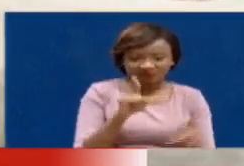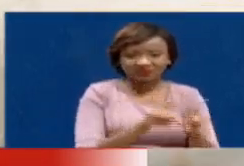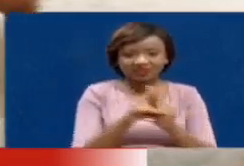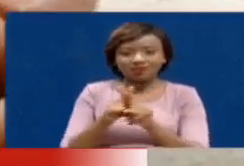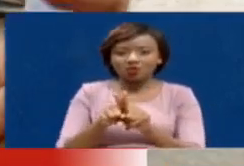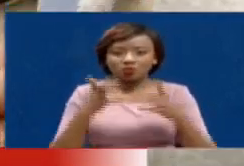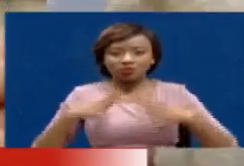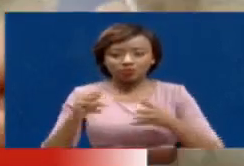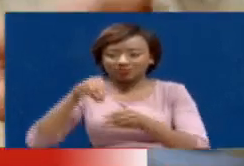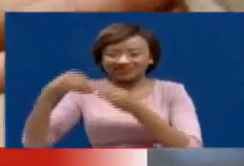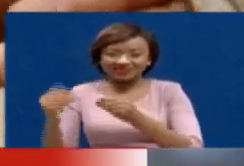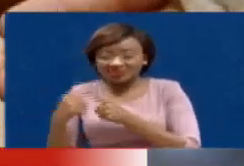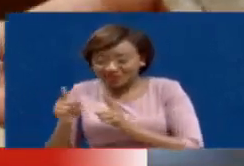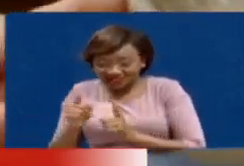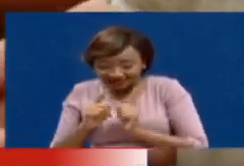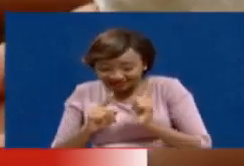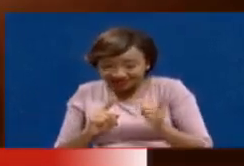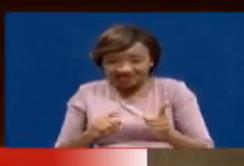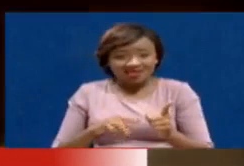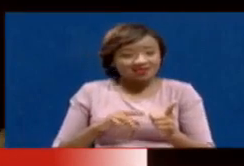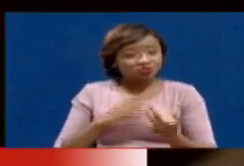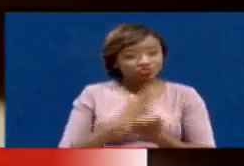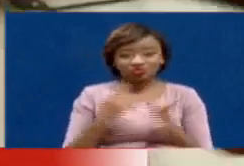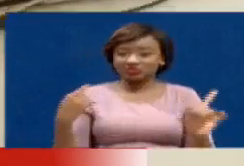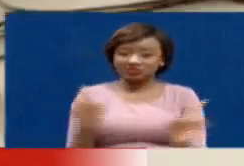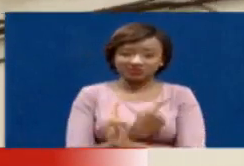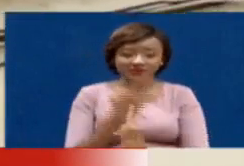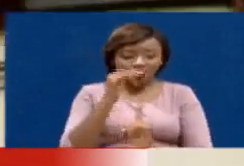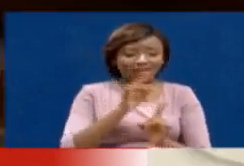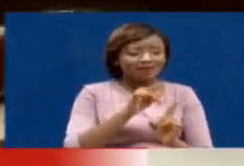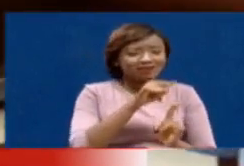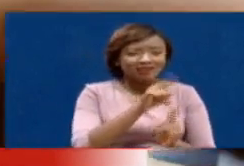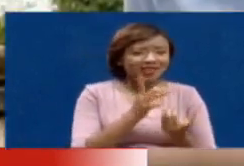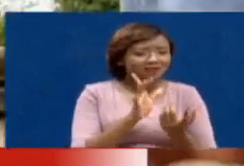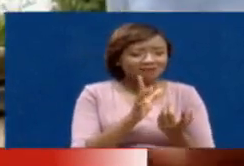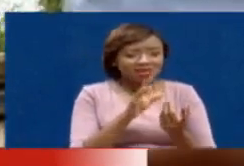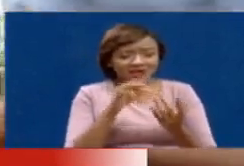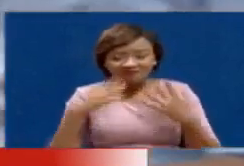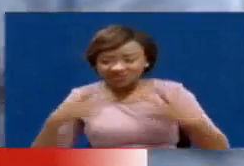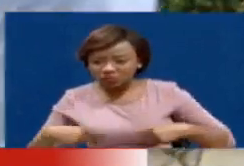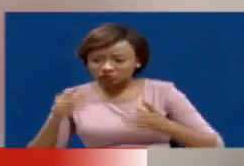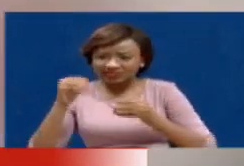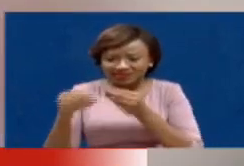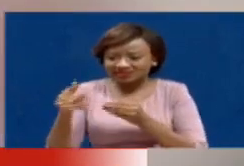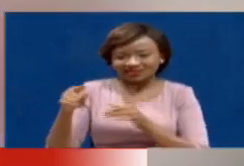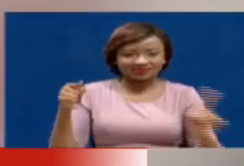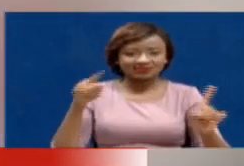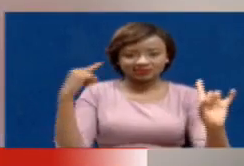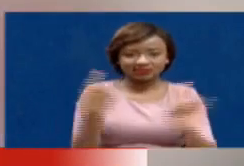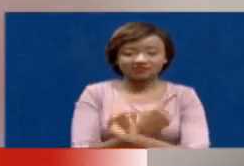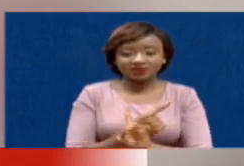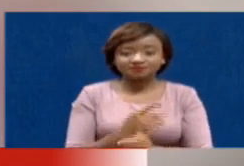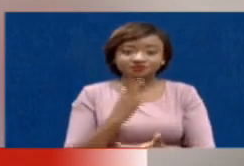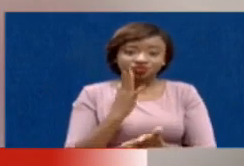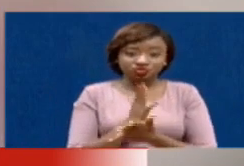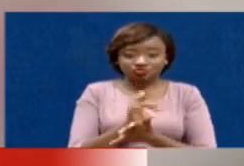people living with disabilities, without considering the nuances that distinguish them from other physical disabilities. Sylvia founded Andrew Speaks,